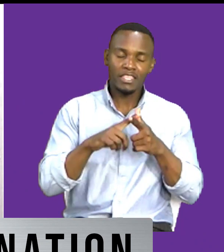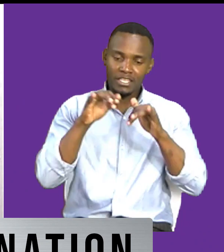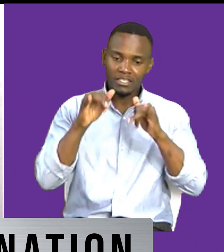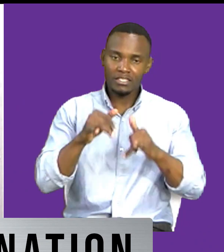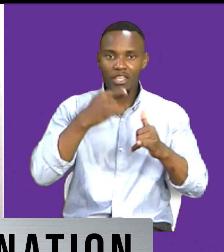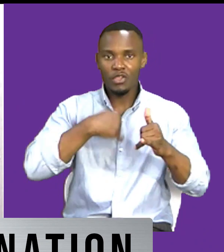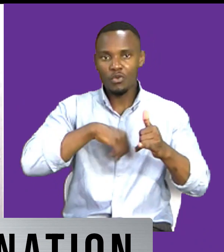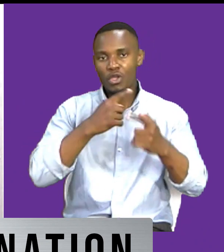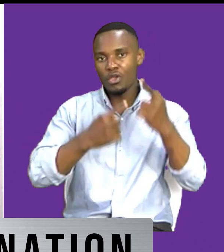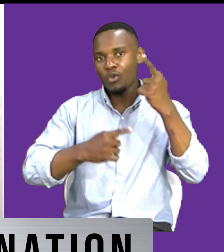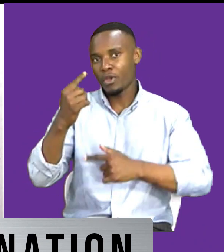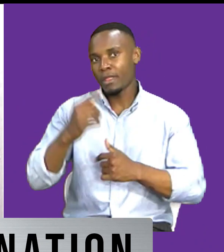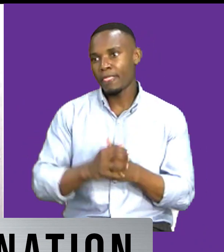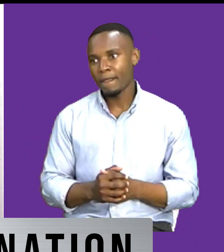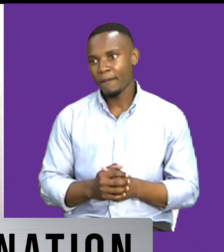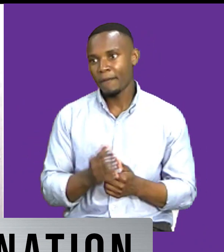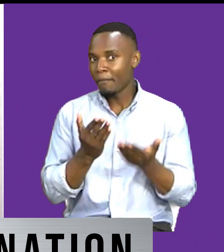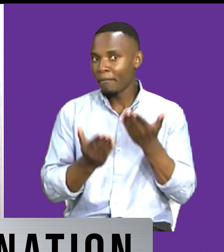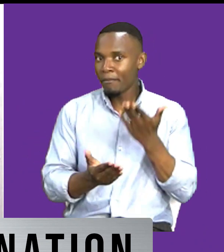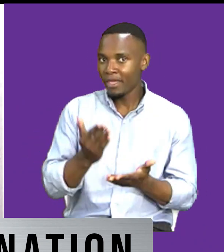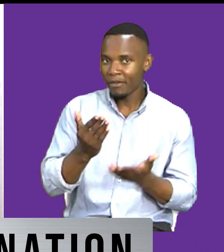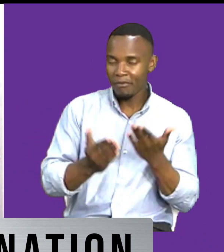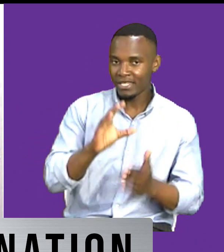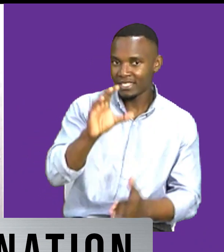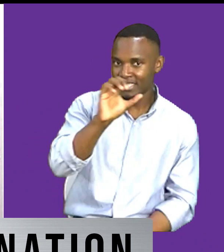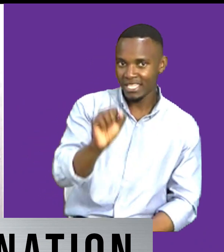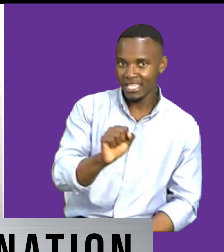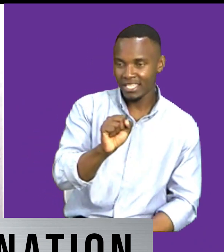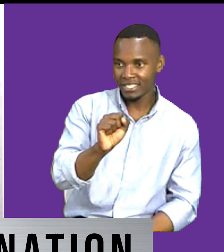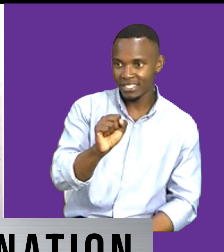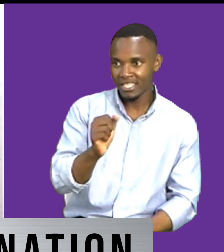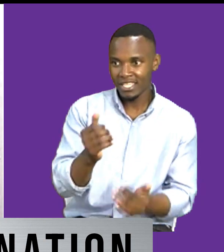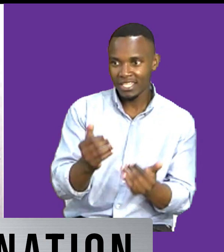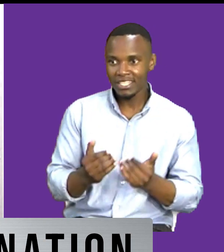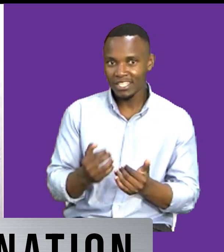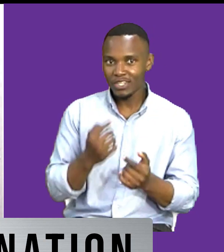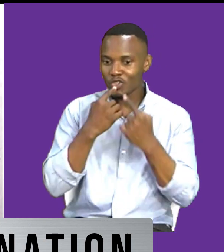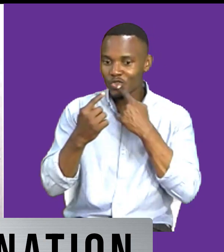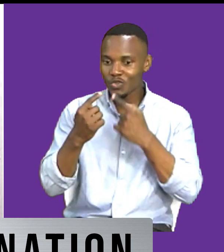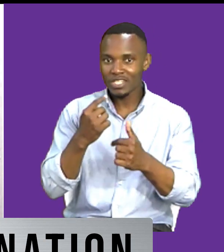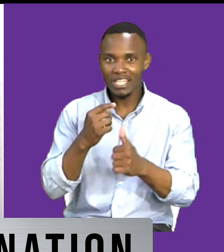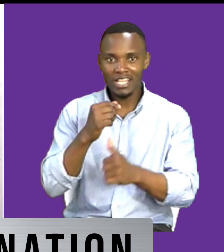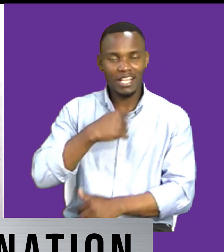it there. Probably Ababu should tell us who interfered with Raila's meeting in this year.